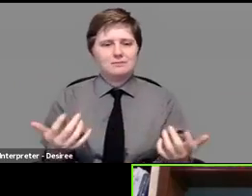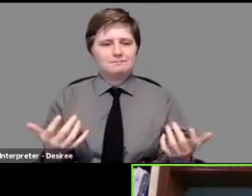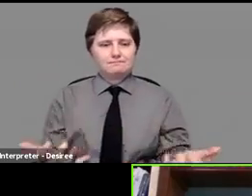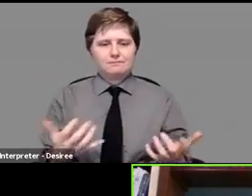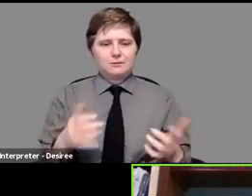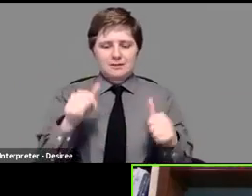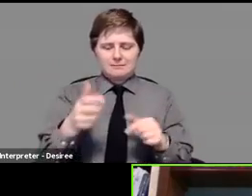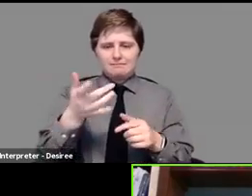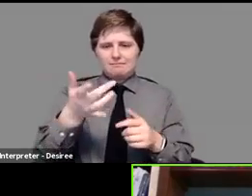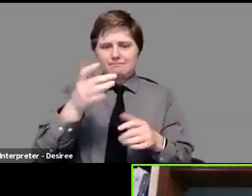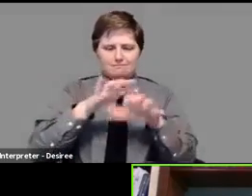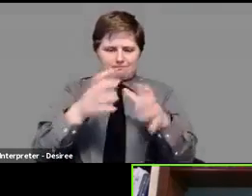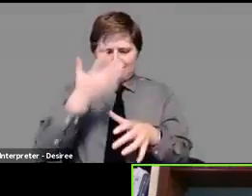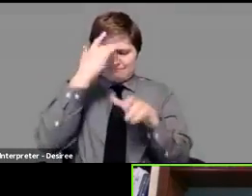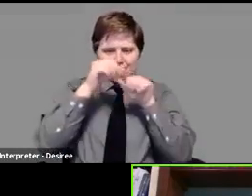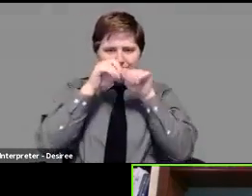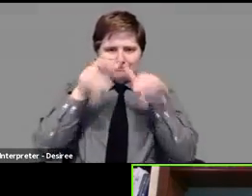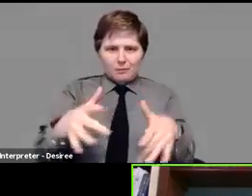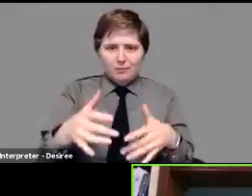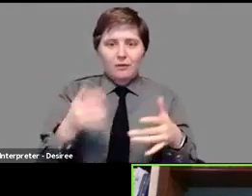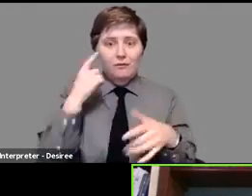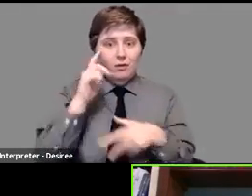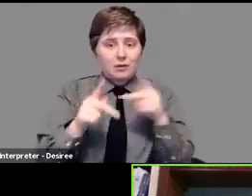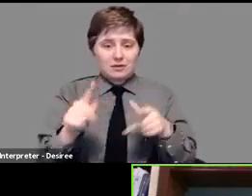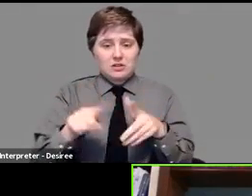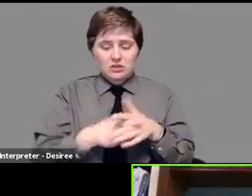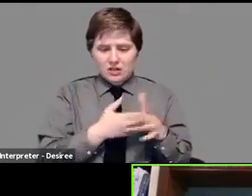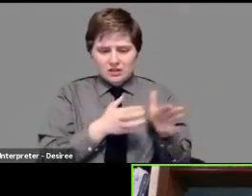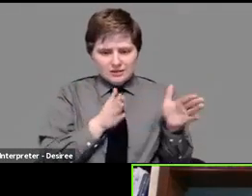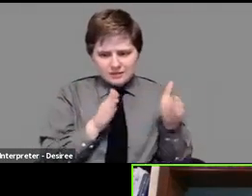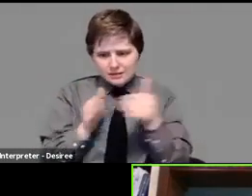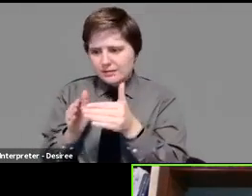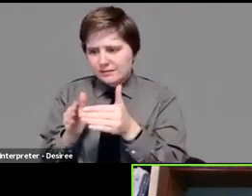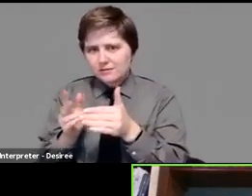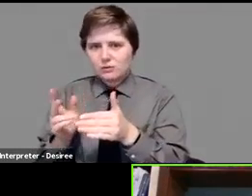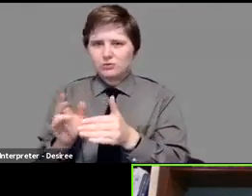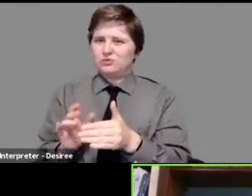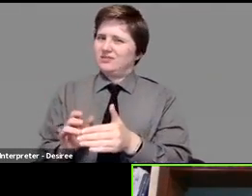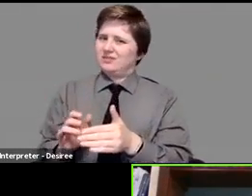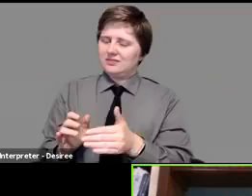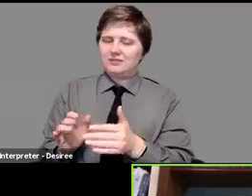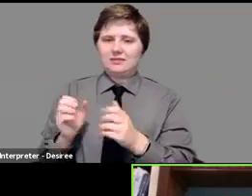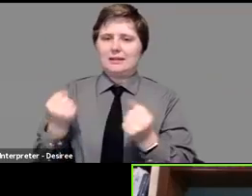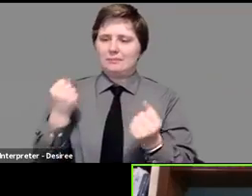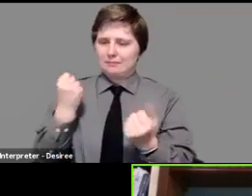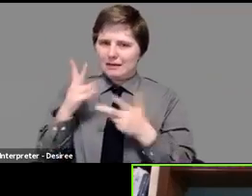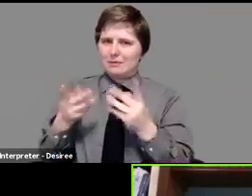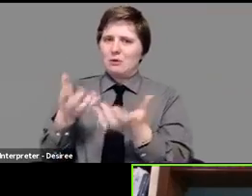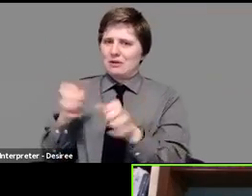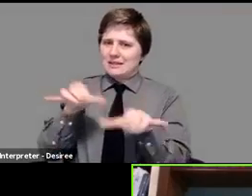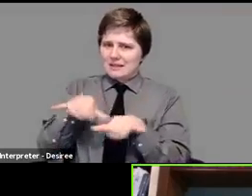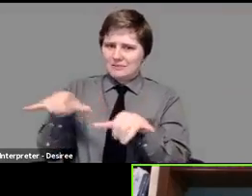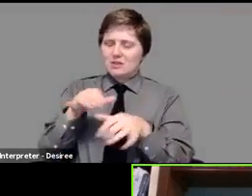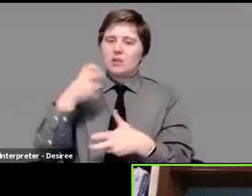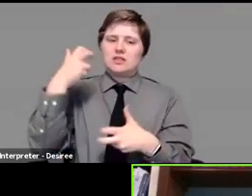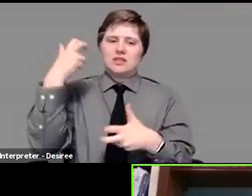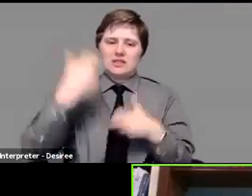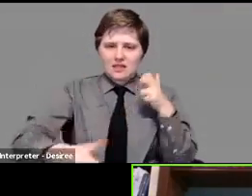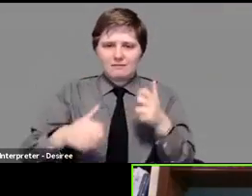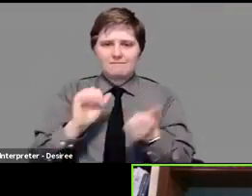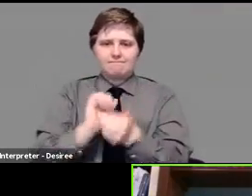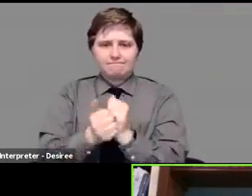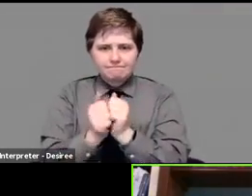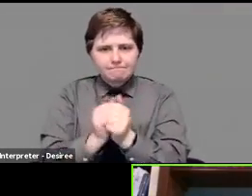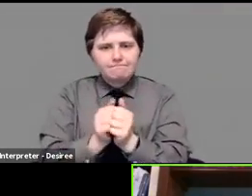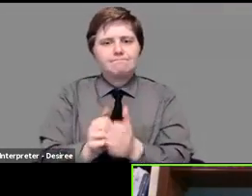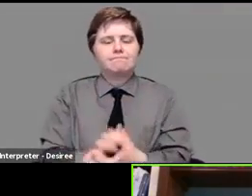this pandemic for people to start moving in that direction. So it's really, really difficult. But the